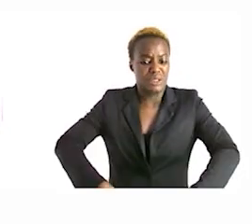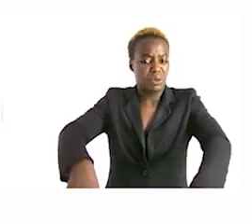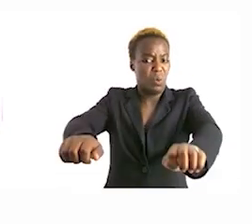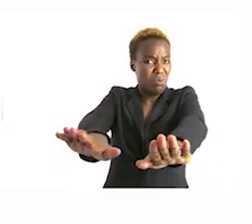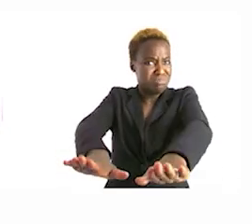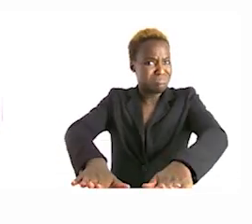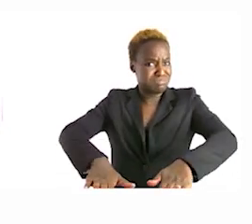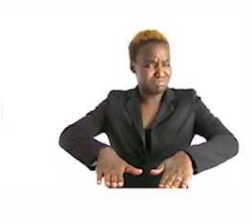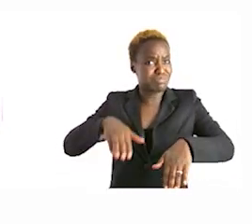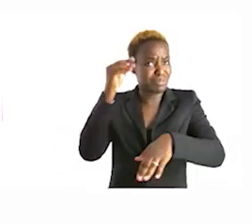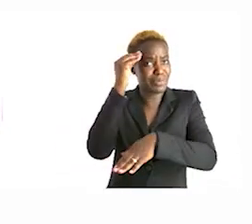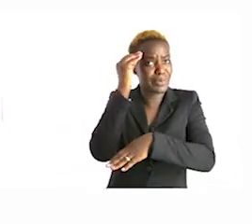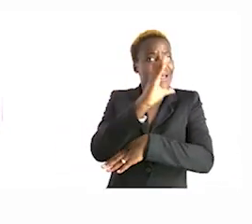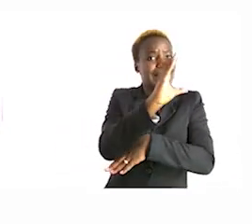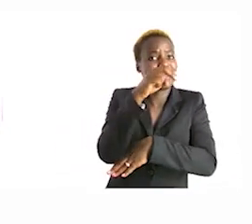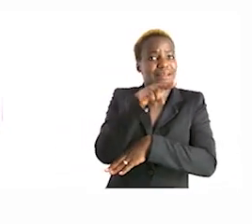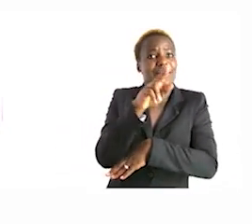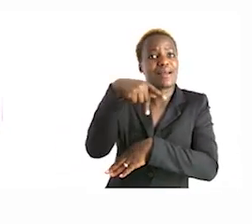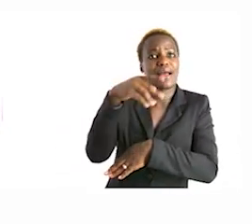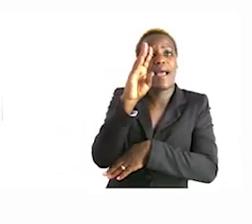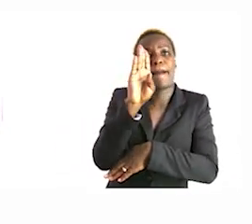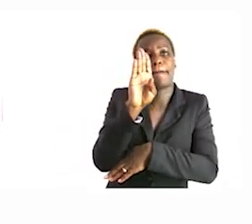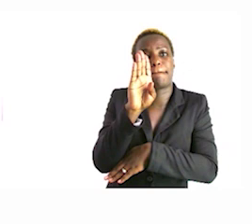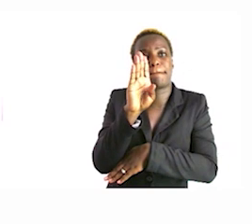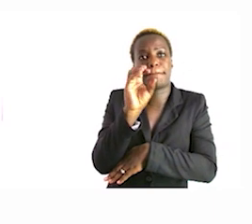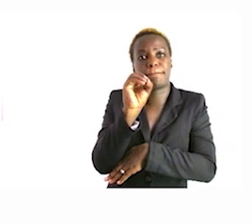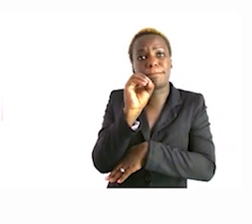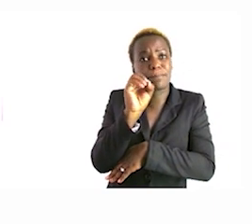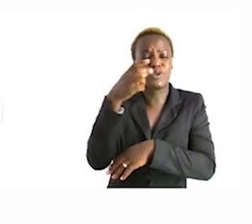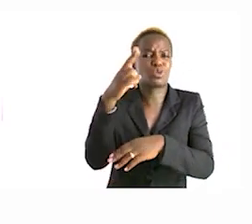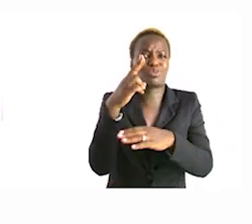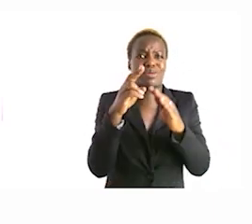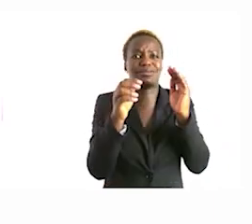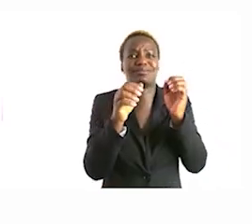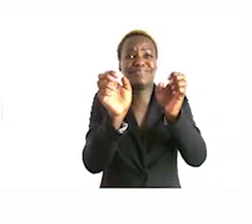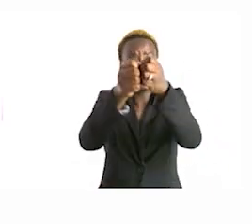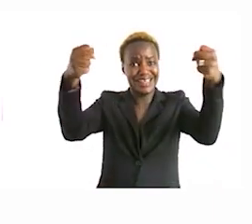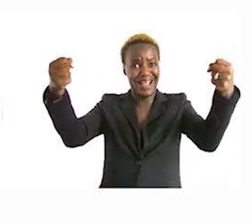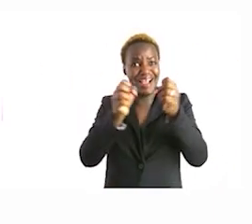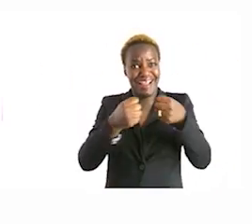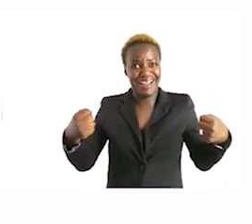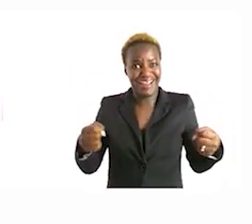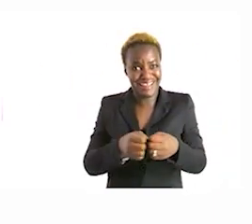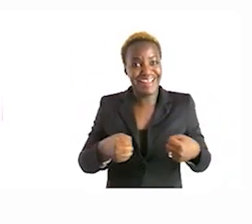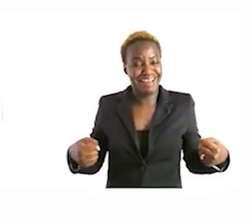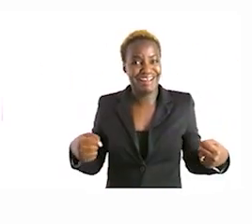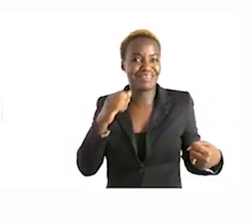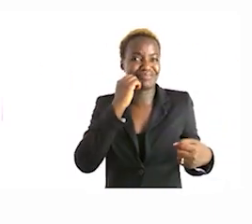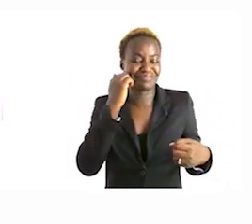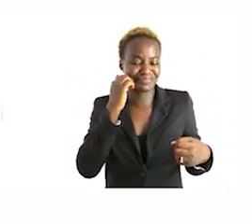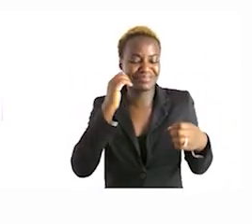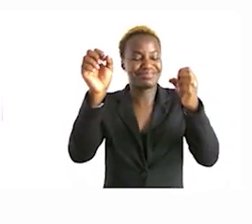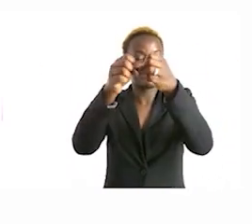sound or the consonant? Yes, that is correct. It is not a vowel sound. So what we use